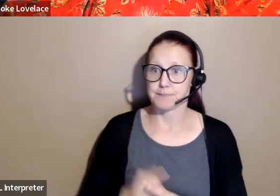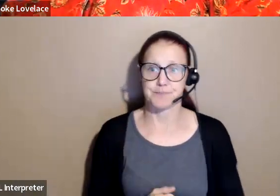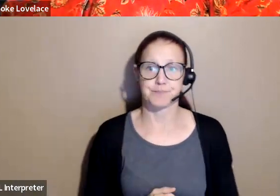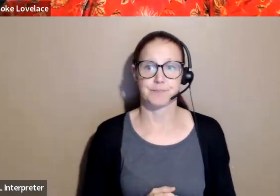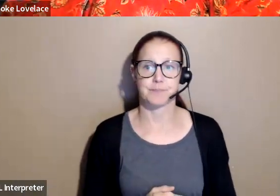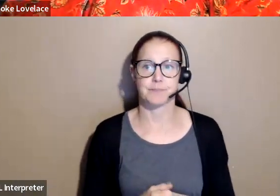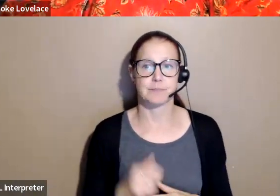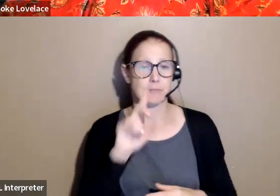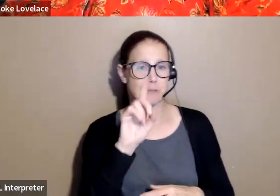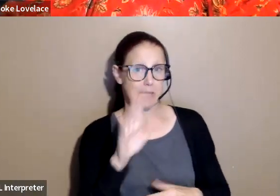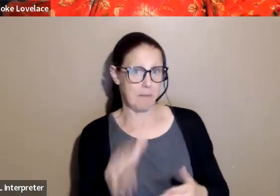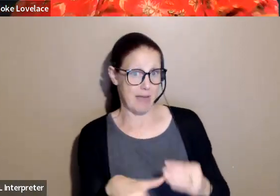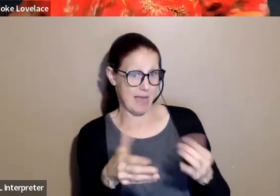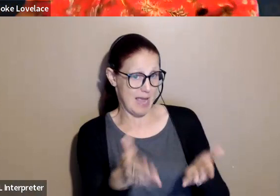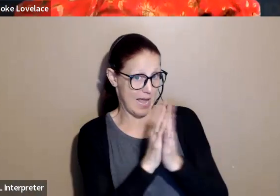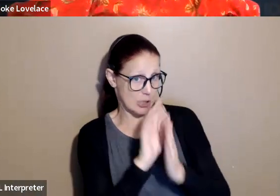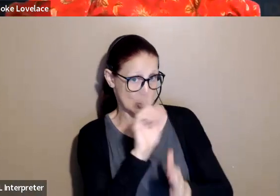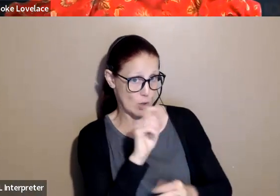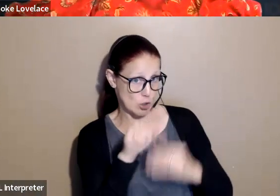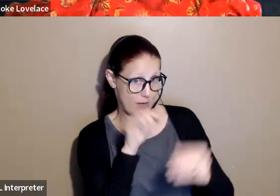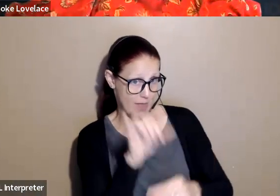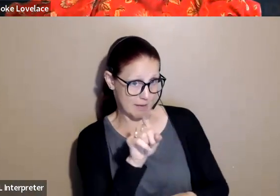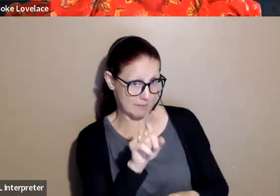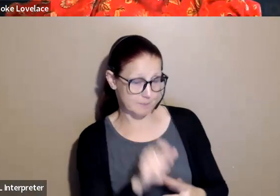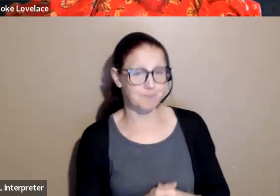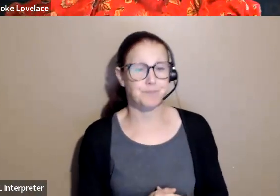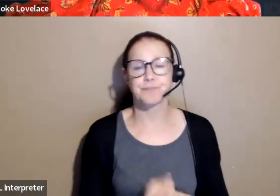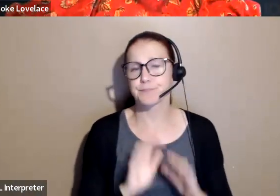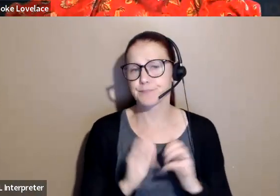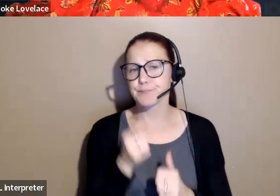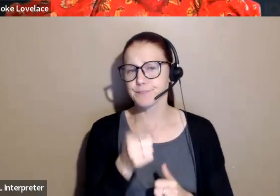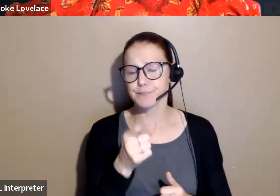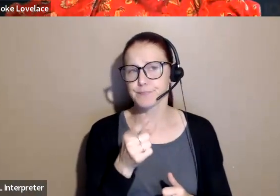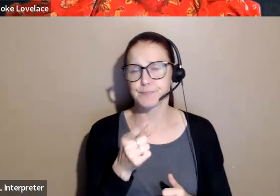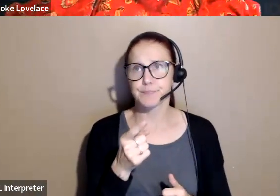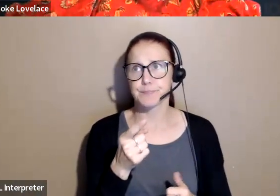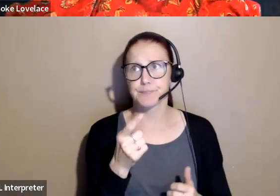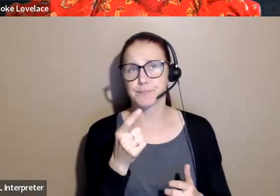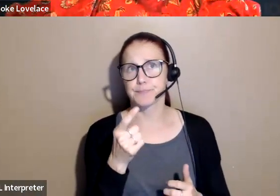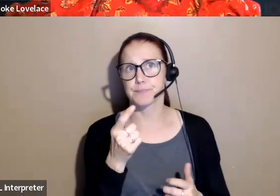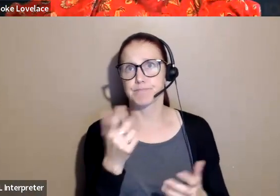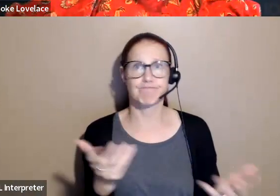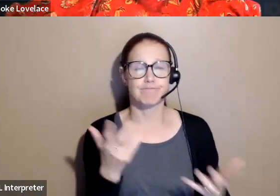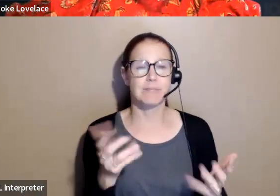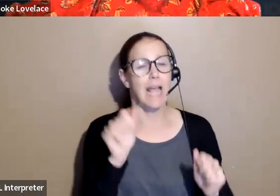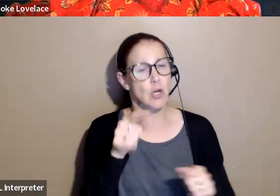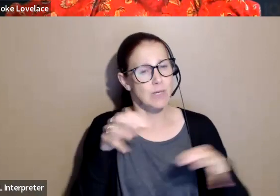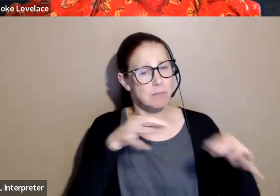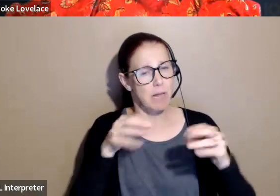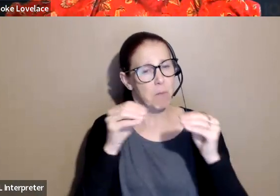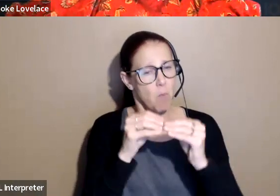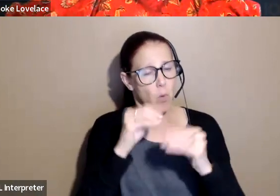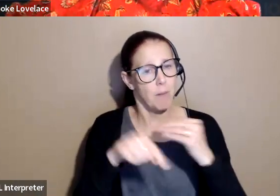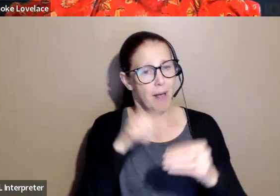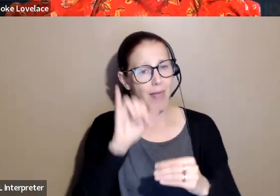Can I just ask a quick question on that? How do you see, can you explain more about